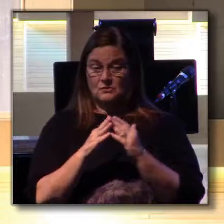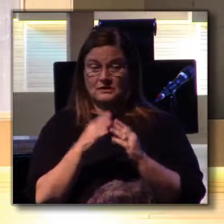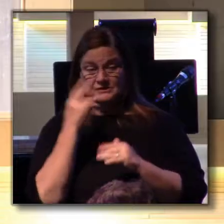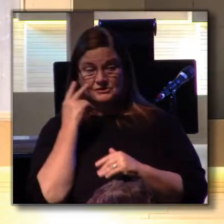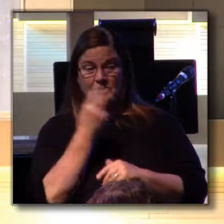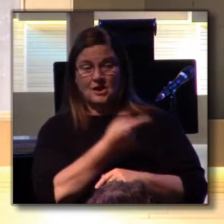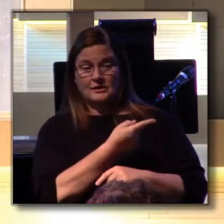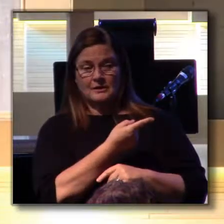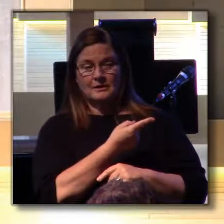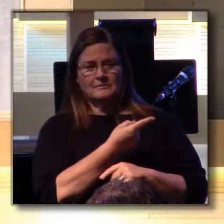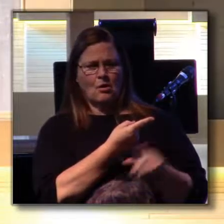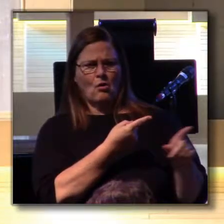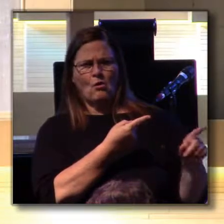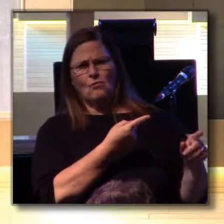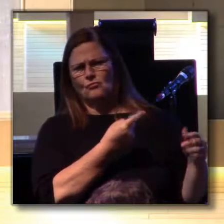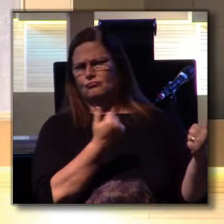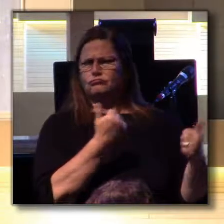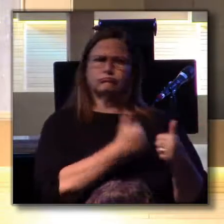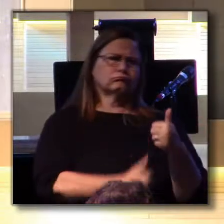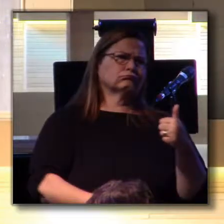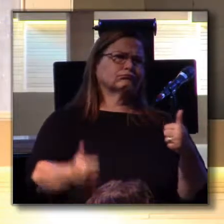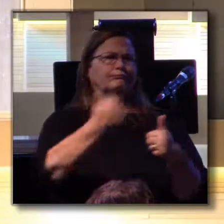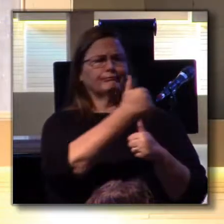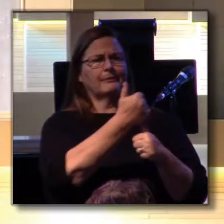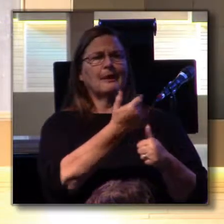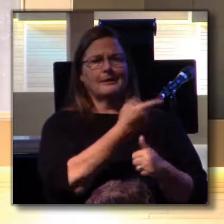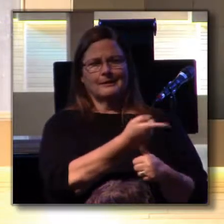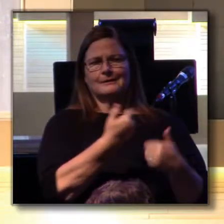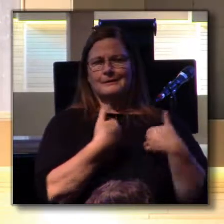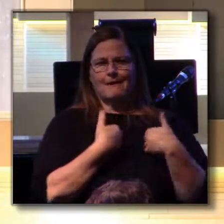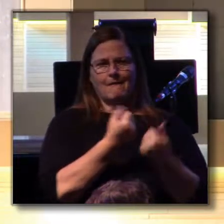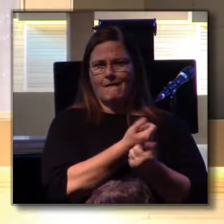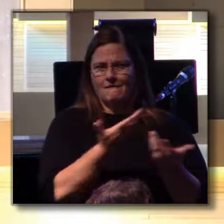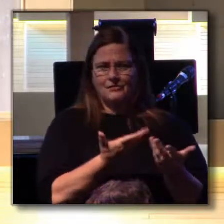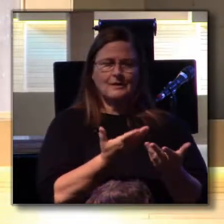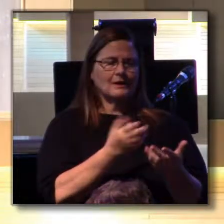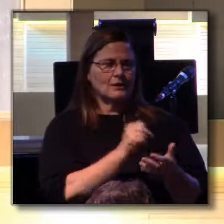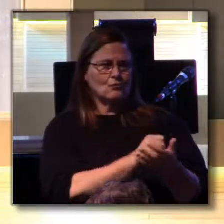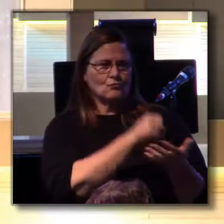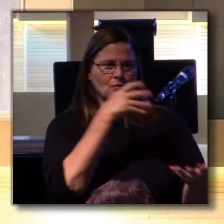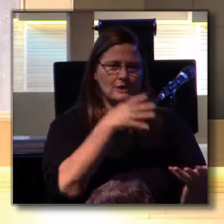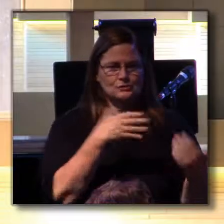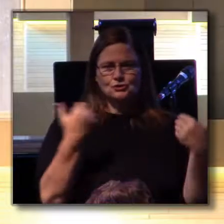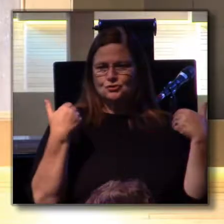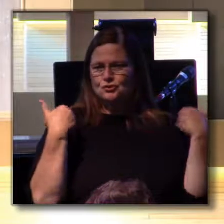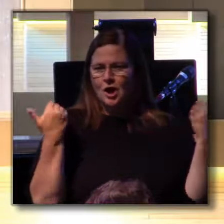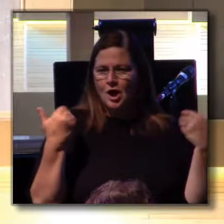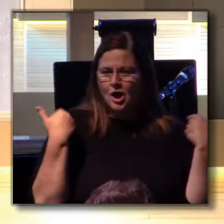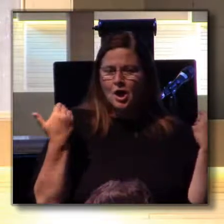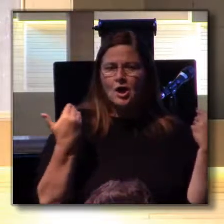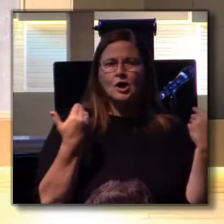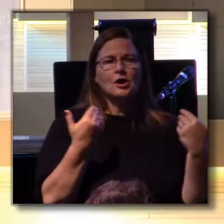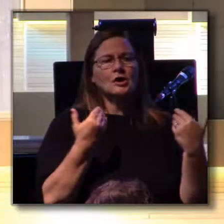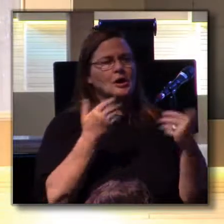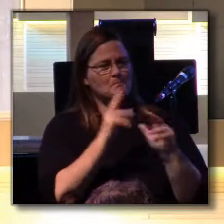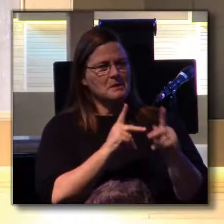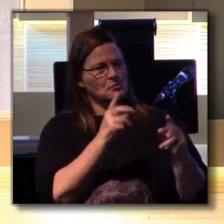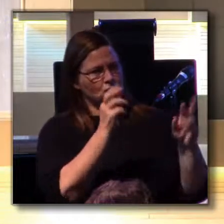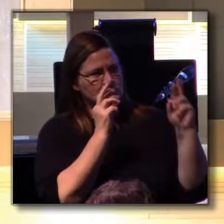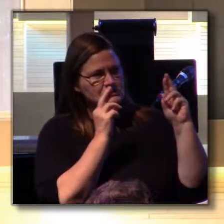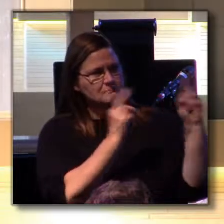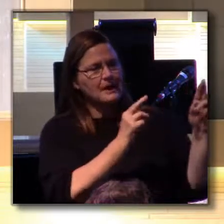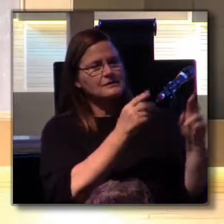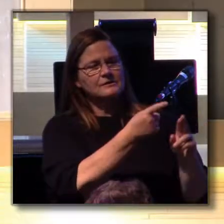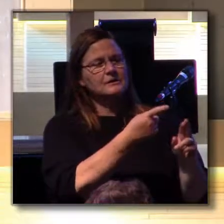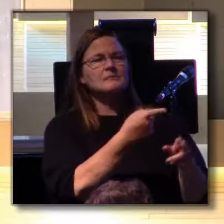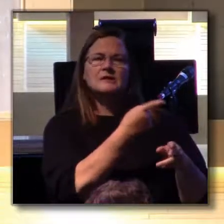had it made. He was wealthy. He was young. He was well respected. He was a leader in